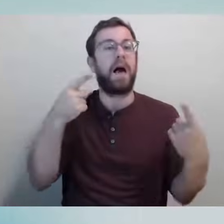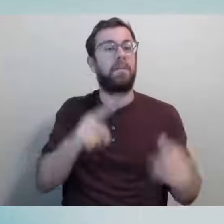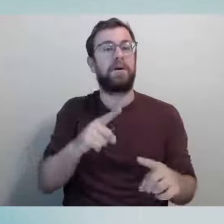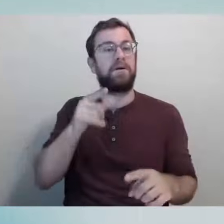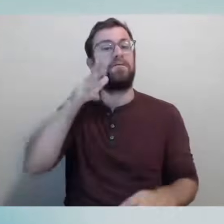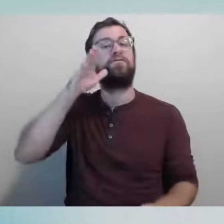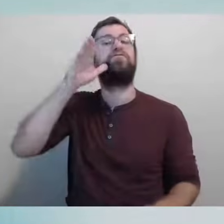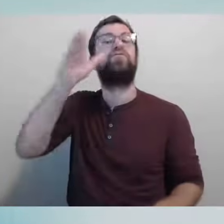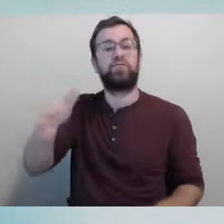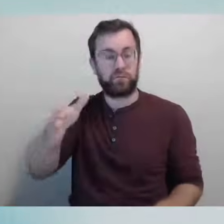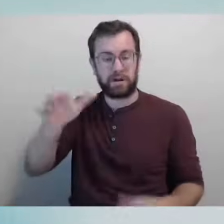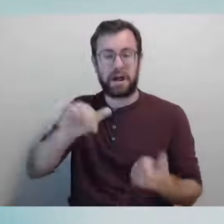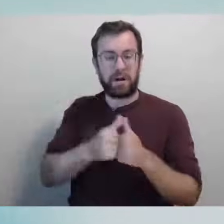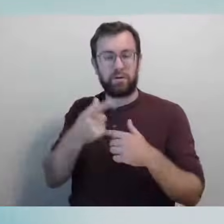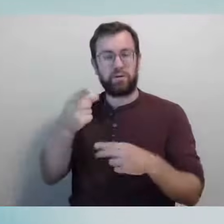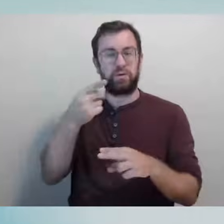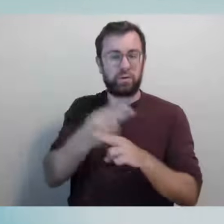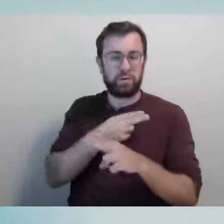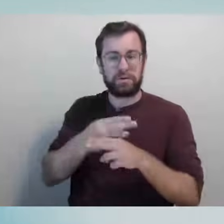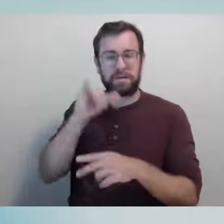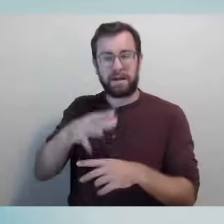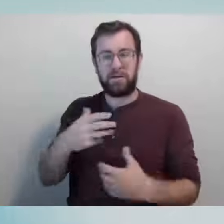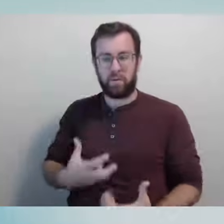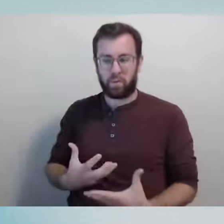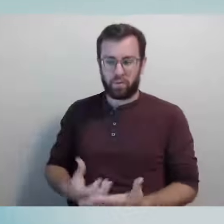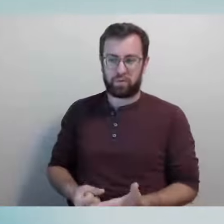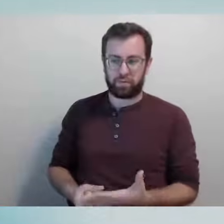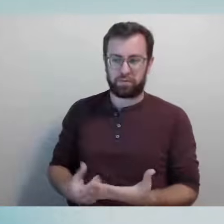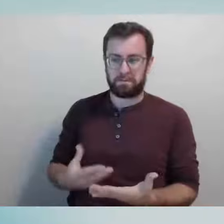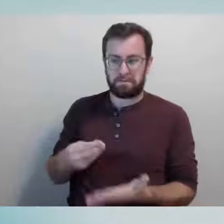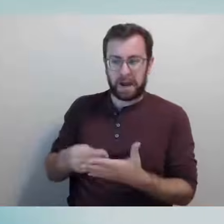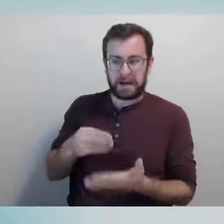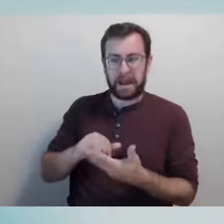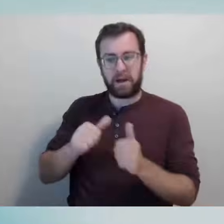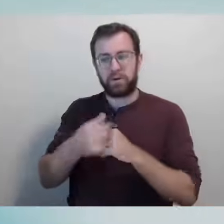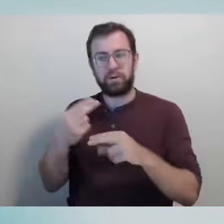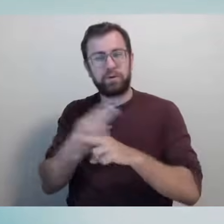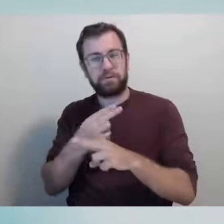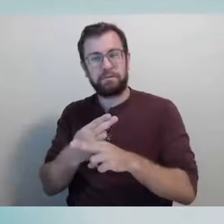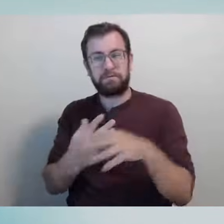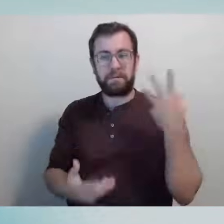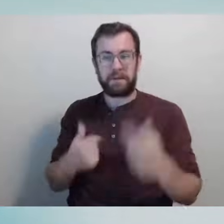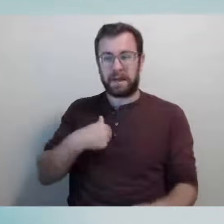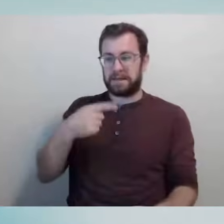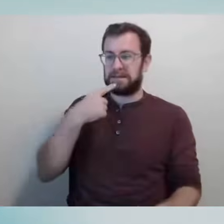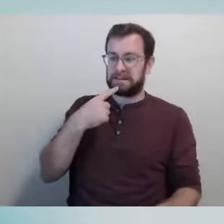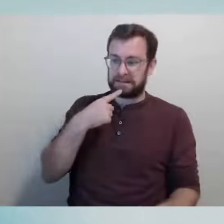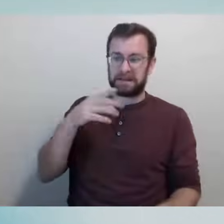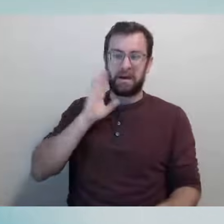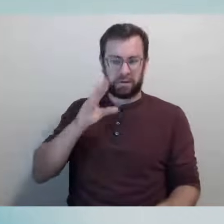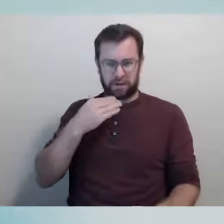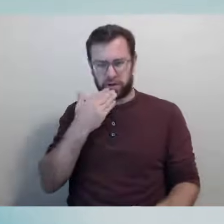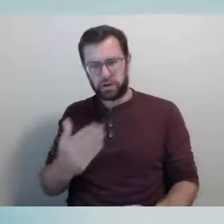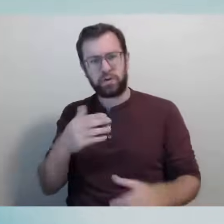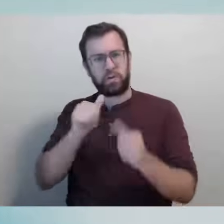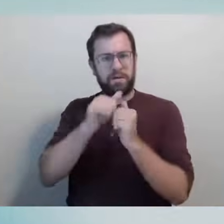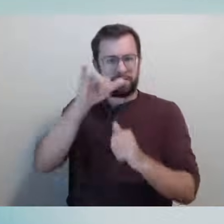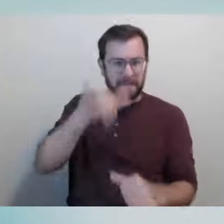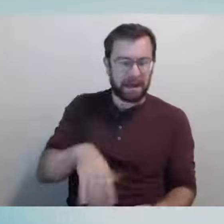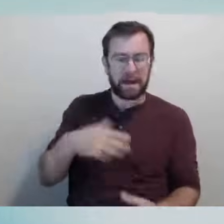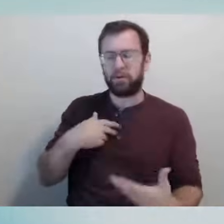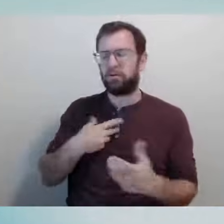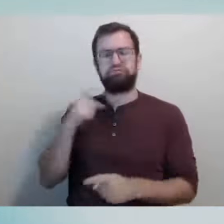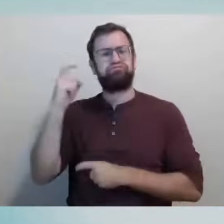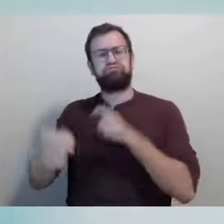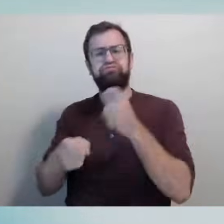future, how you would use that wealth. You could say, and I could say all we want. No, I'll be sincere. I'll be good with that wealth. I'll donate.